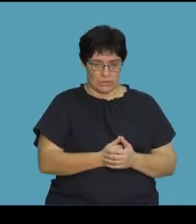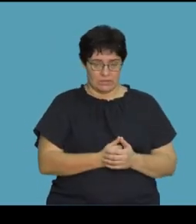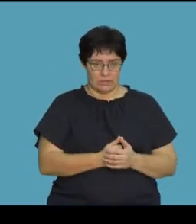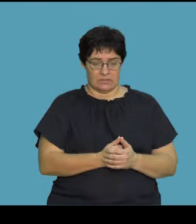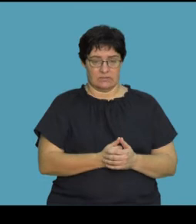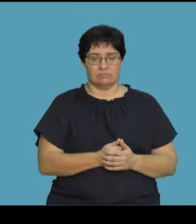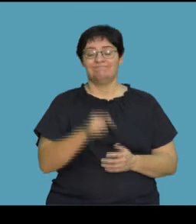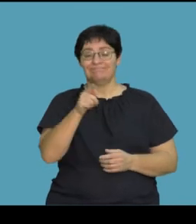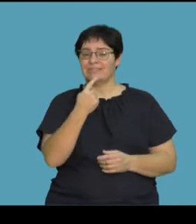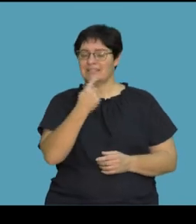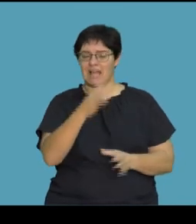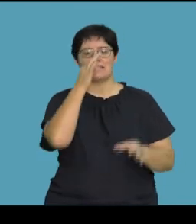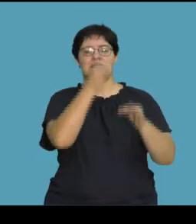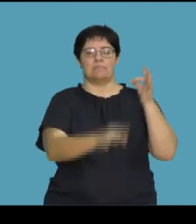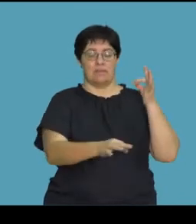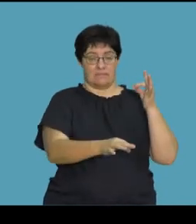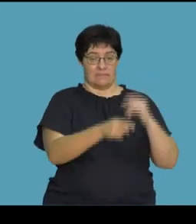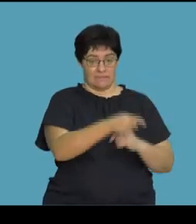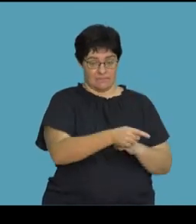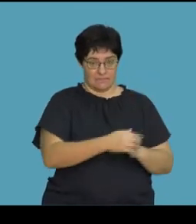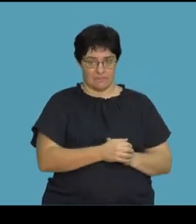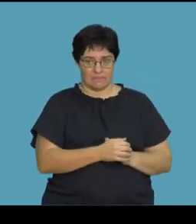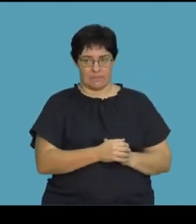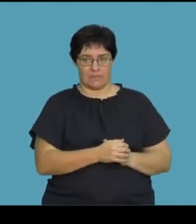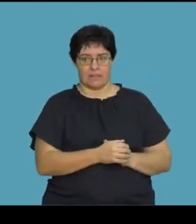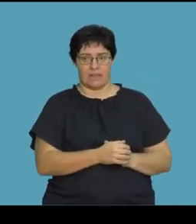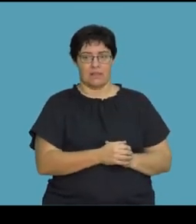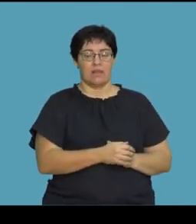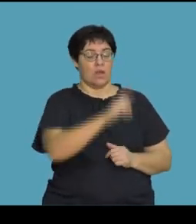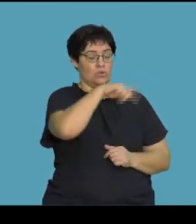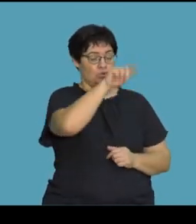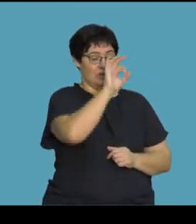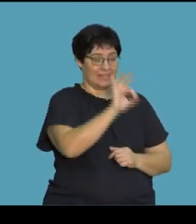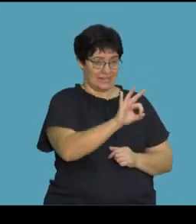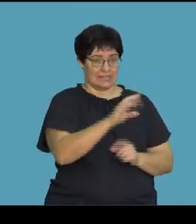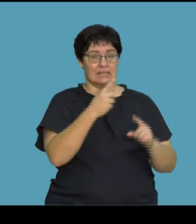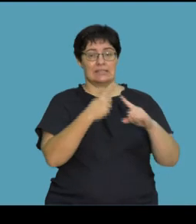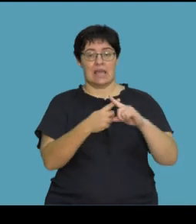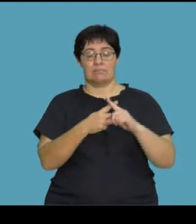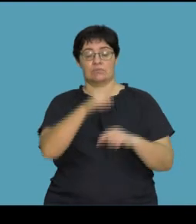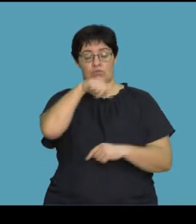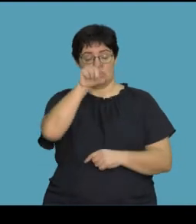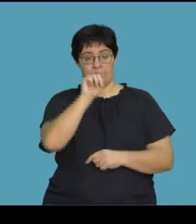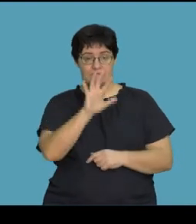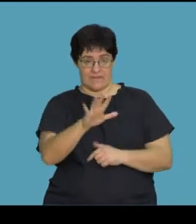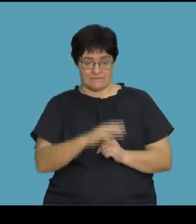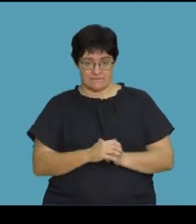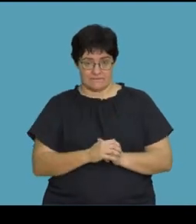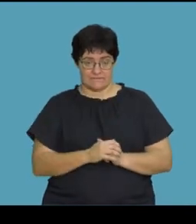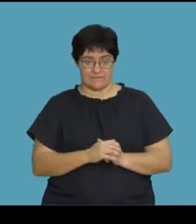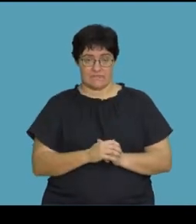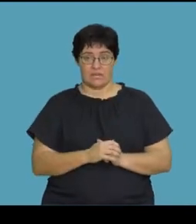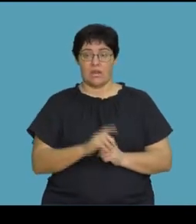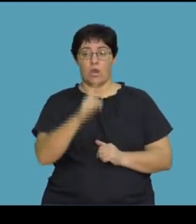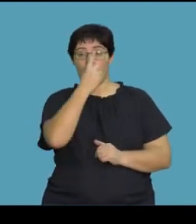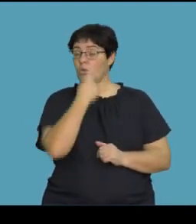Firstly, here it says simplify the following. I have root of 3 times root of 5. The